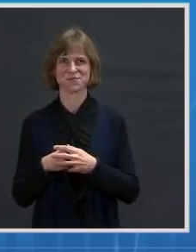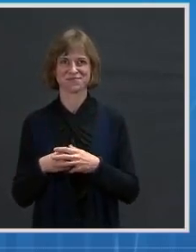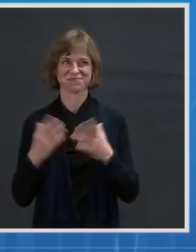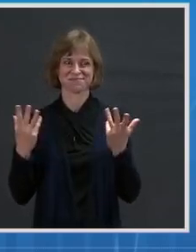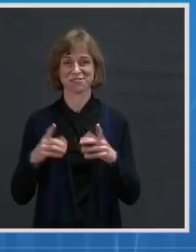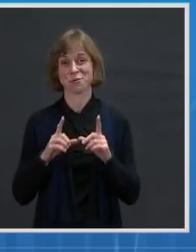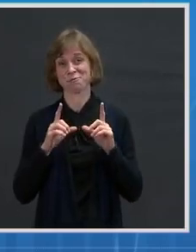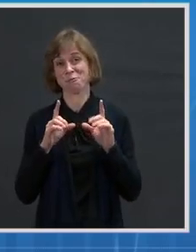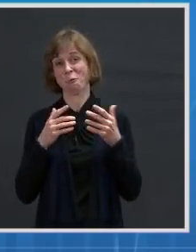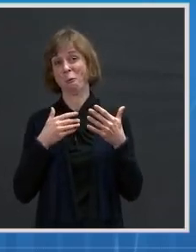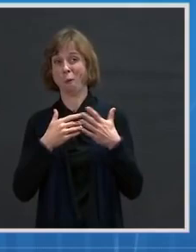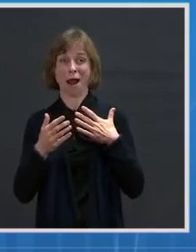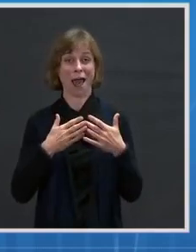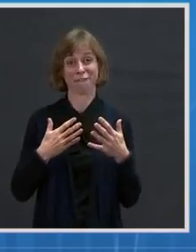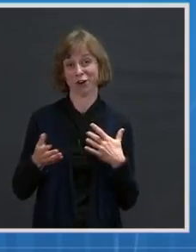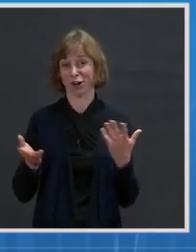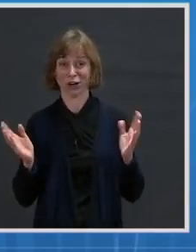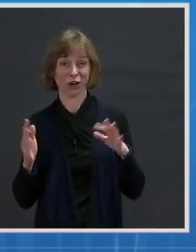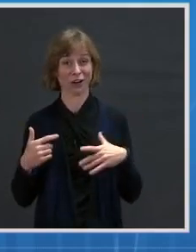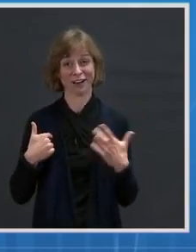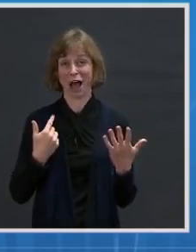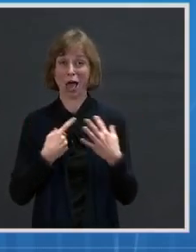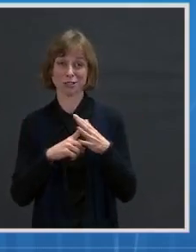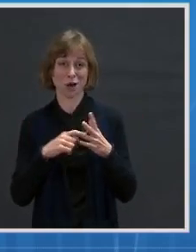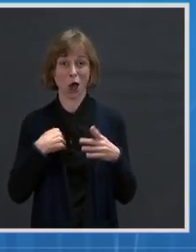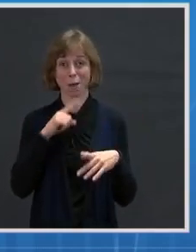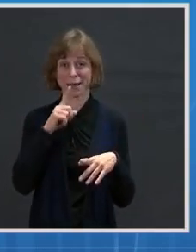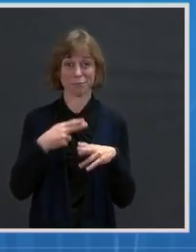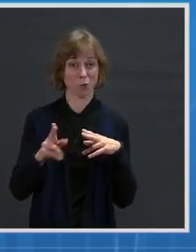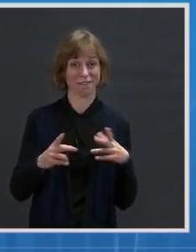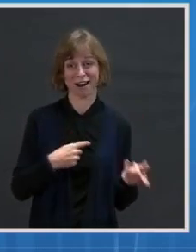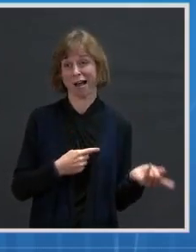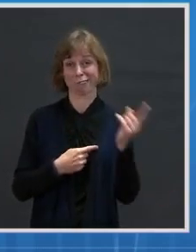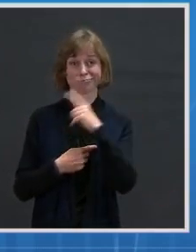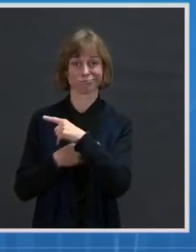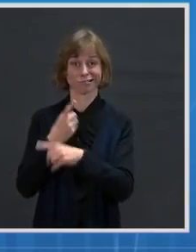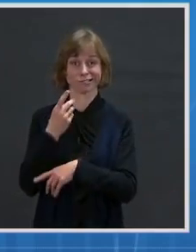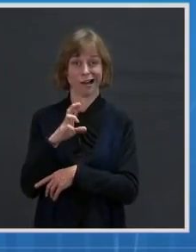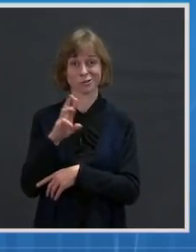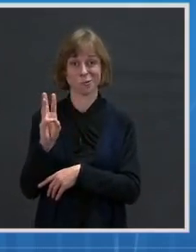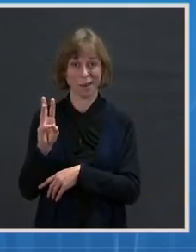Whatever. I'll start off and be very brief and hand it to Dr. Walensky.